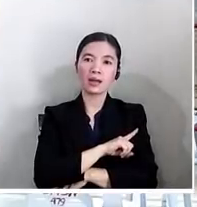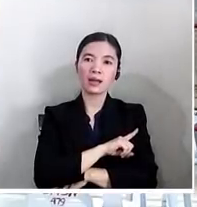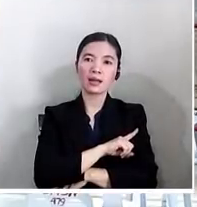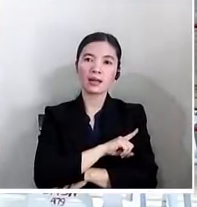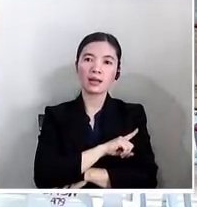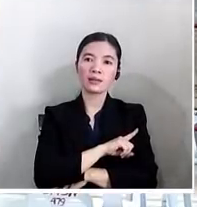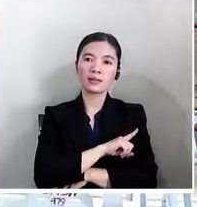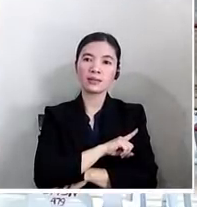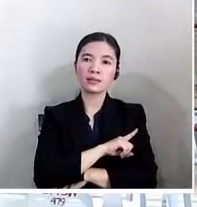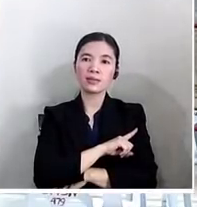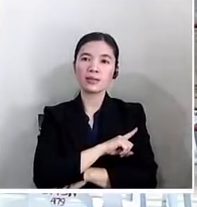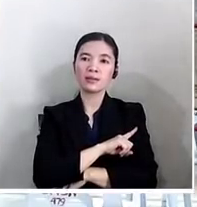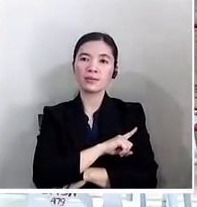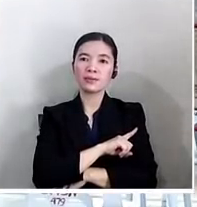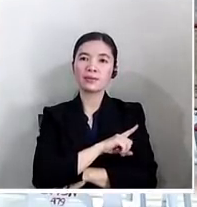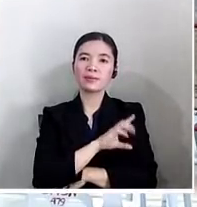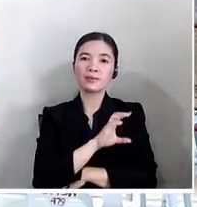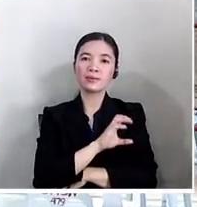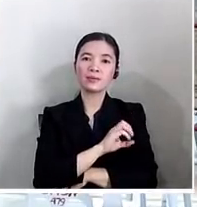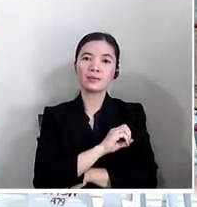us.